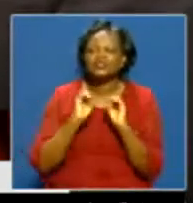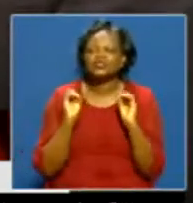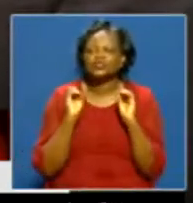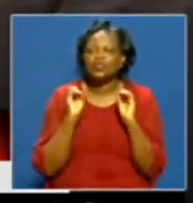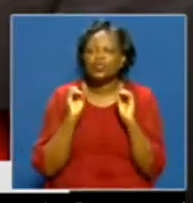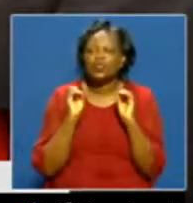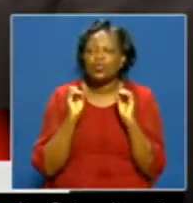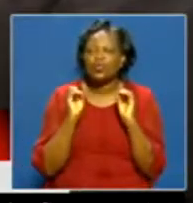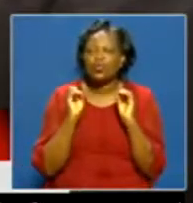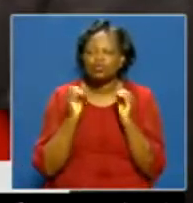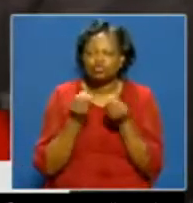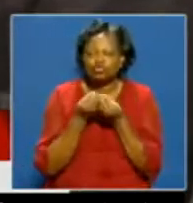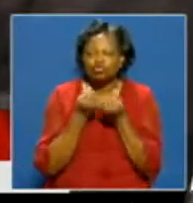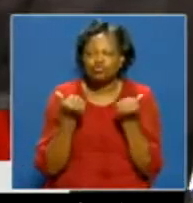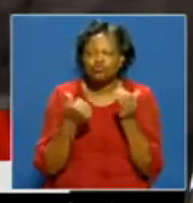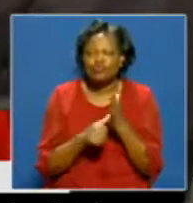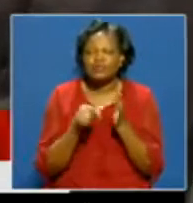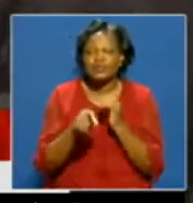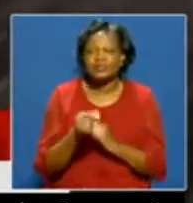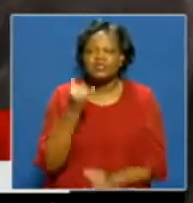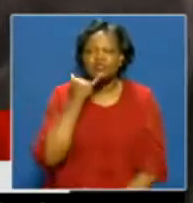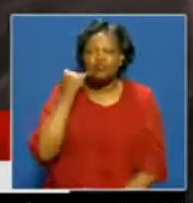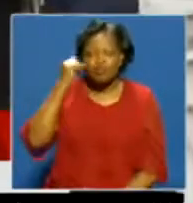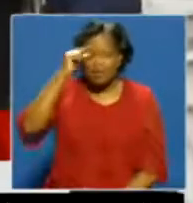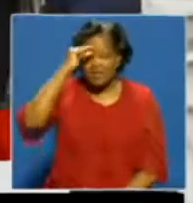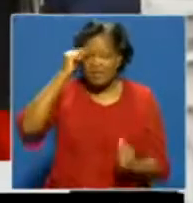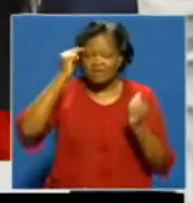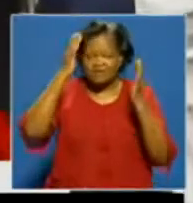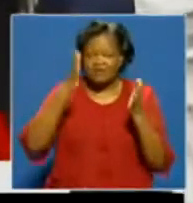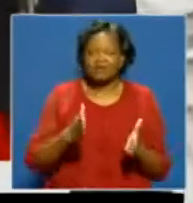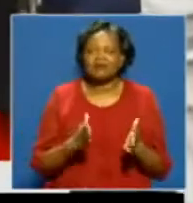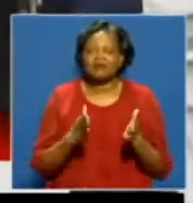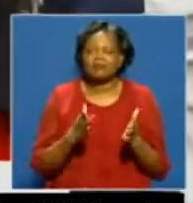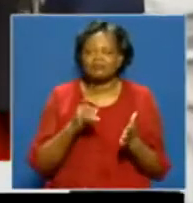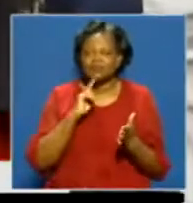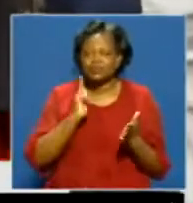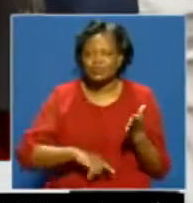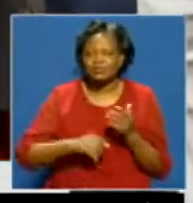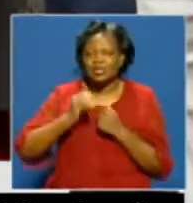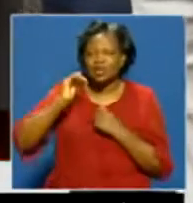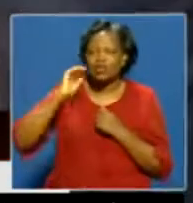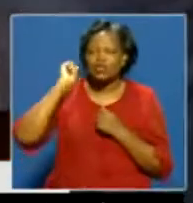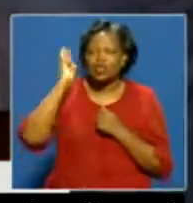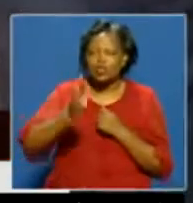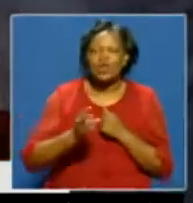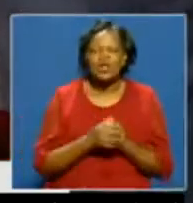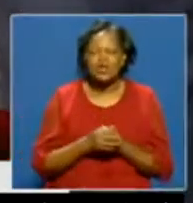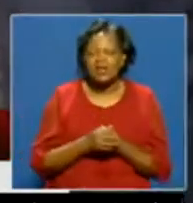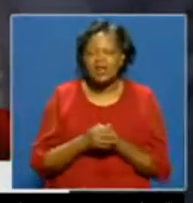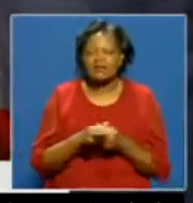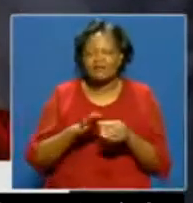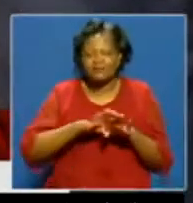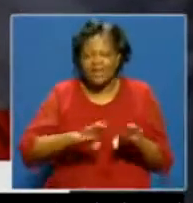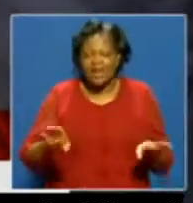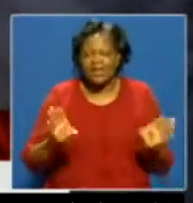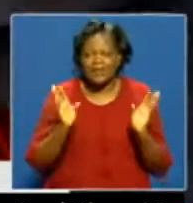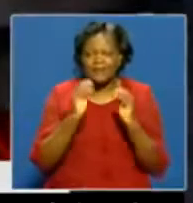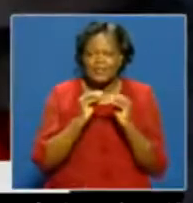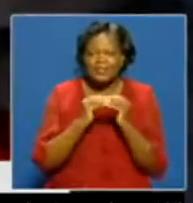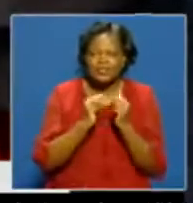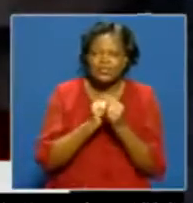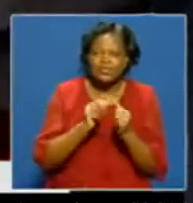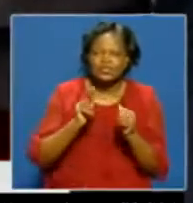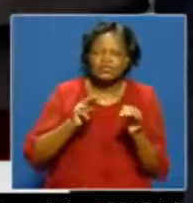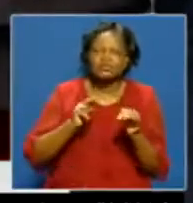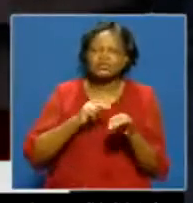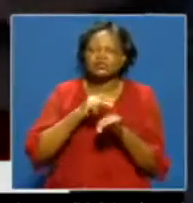And to address this, Nakuru Governor Lee Kinyanjui said the county will hold a land clinic with the National Land Commission